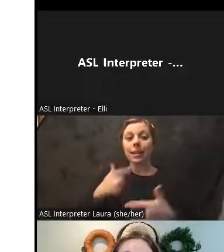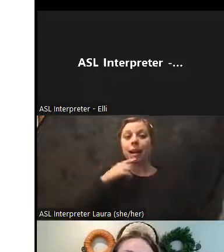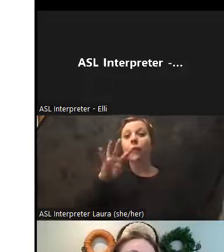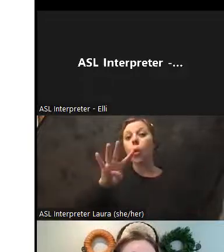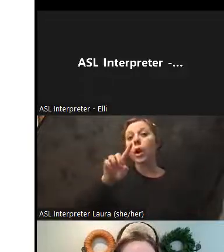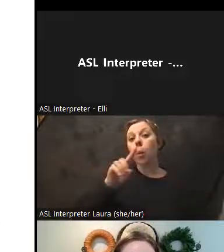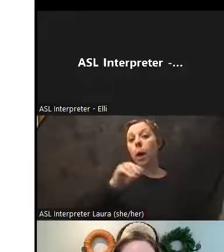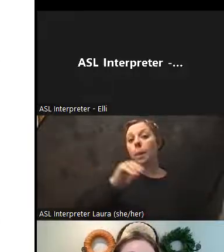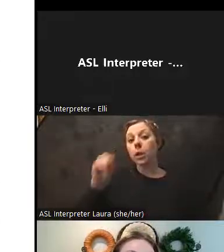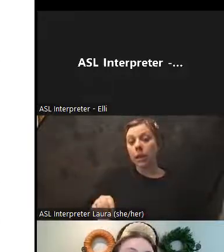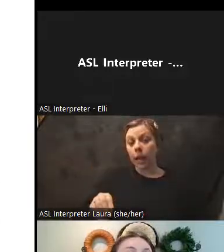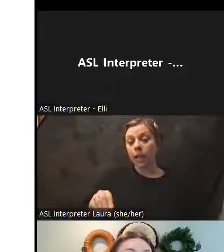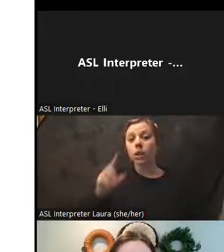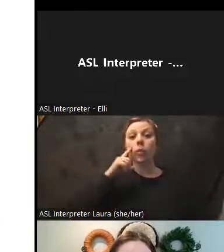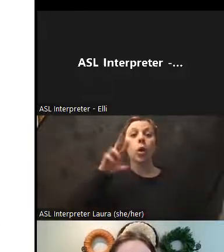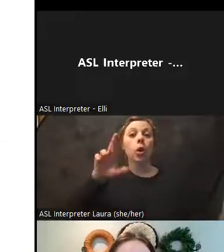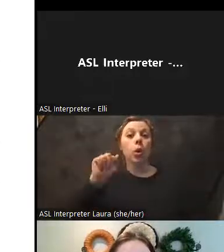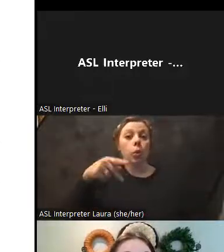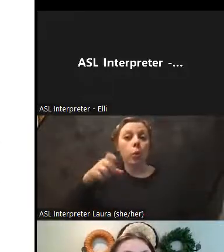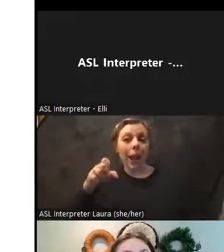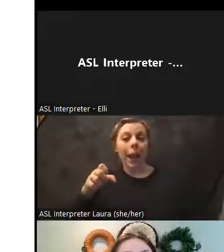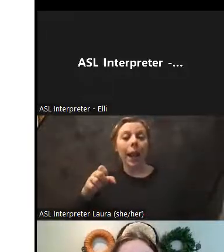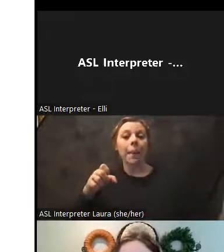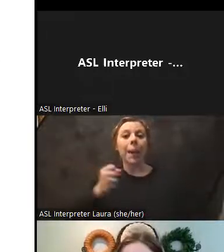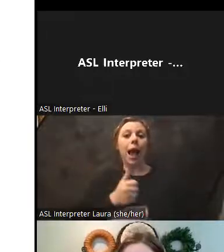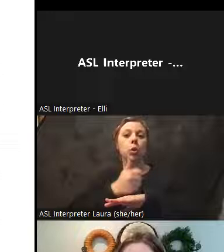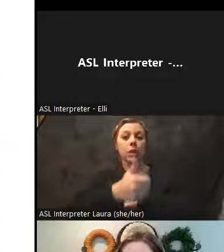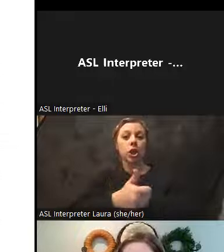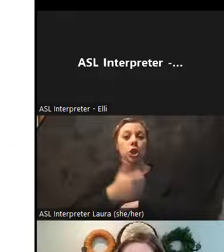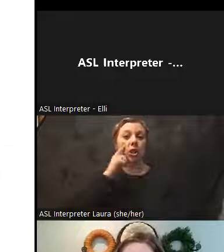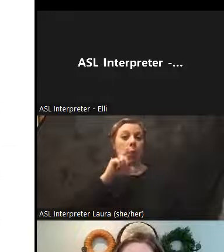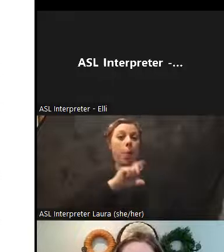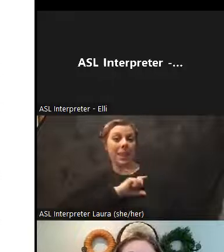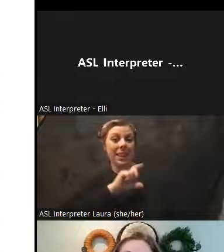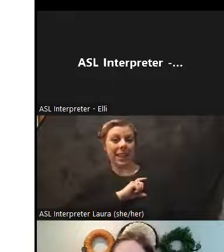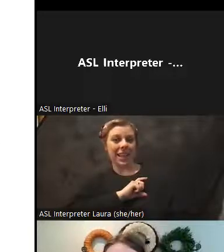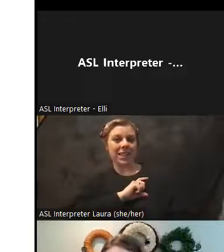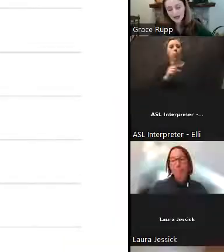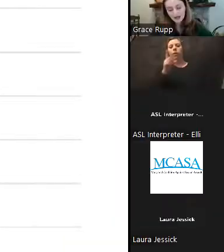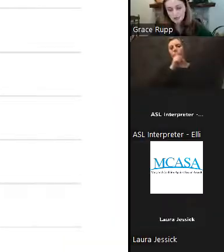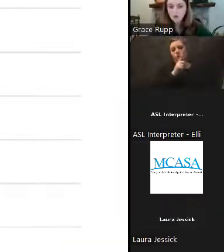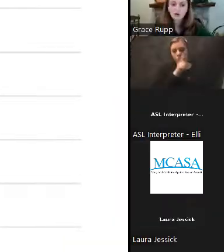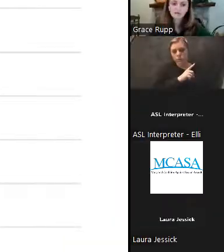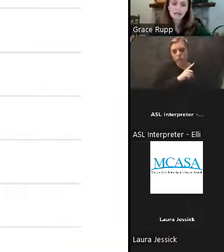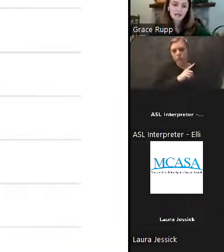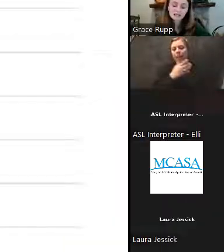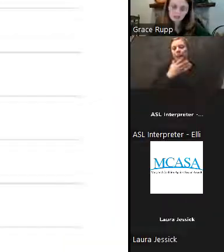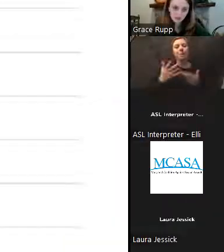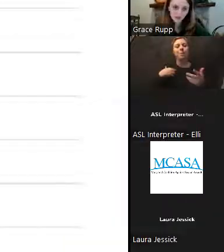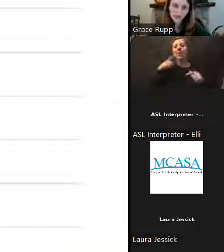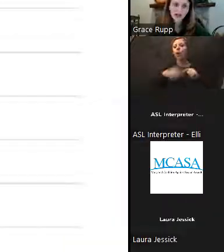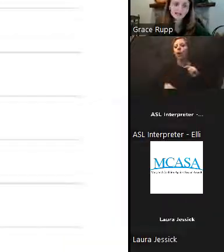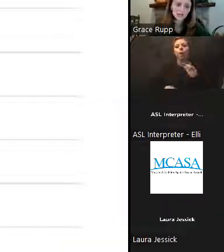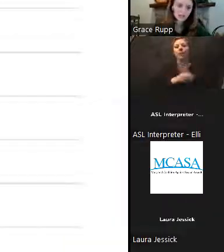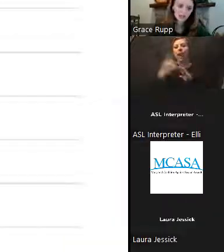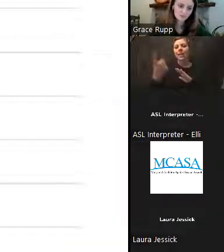accusations in a police agency were false, filed to provide an alibi, seeking revenge, or obtaining